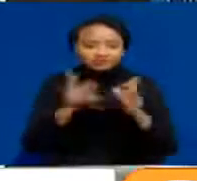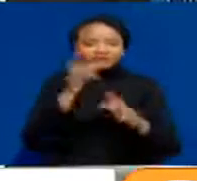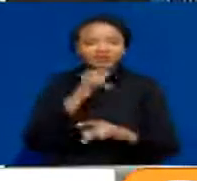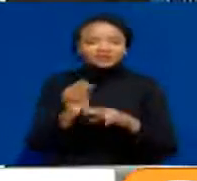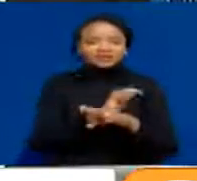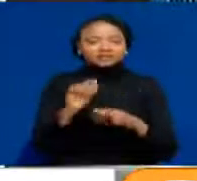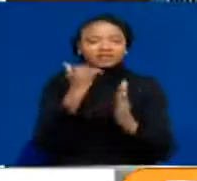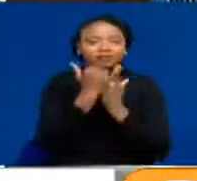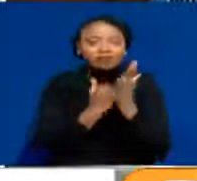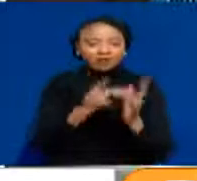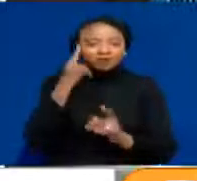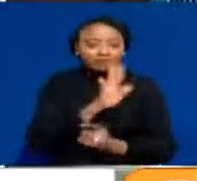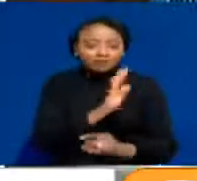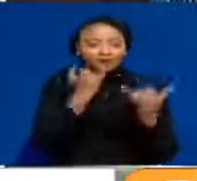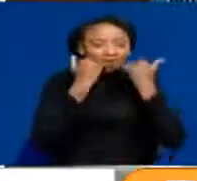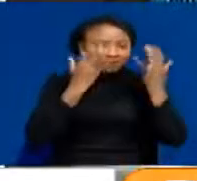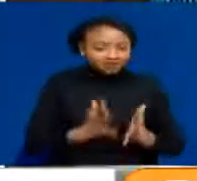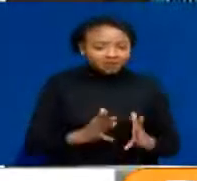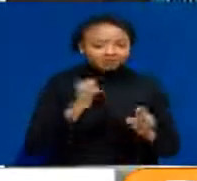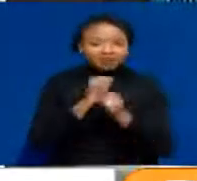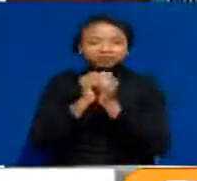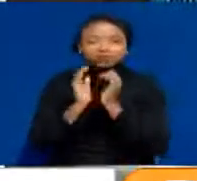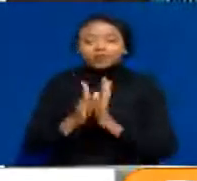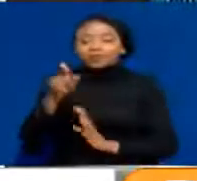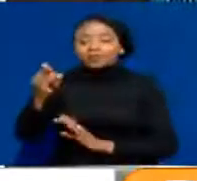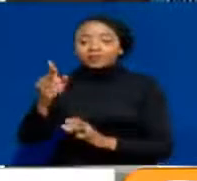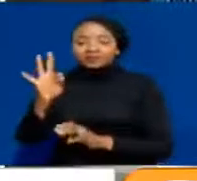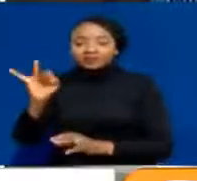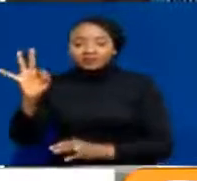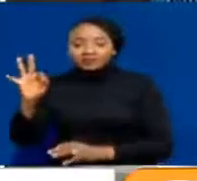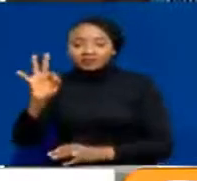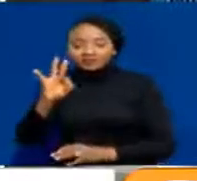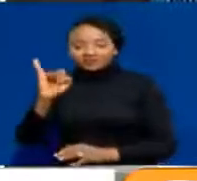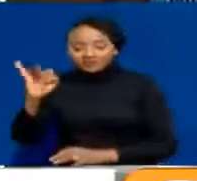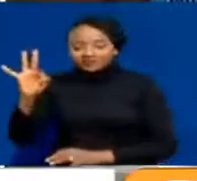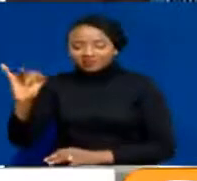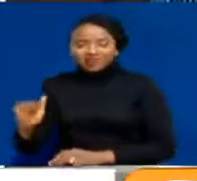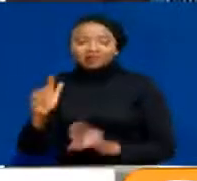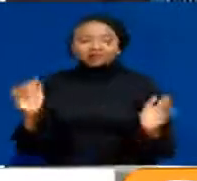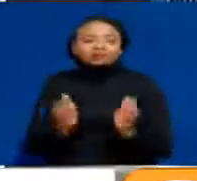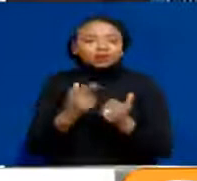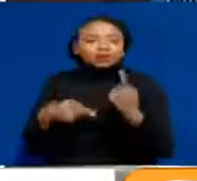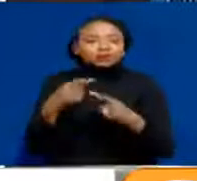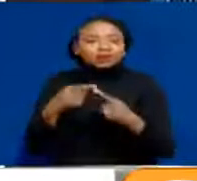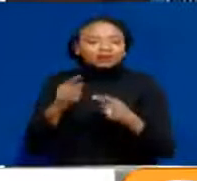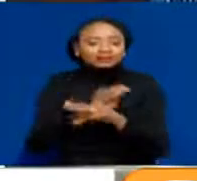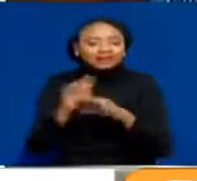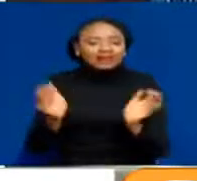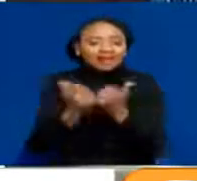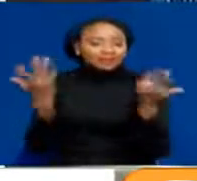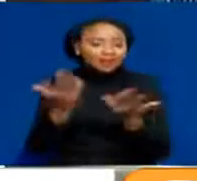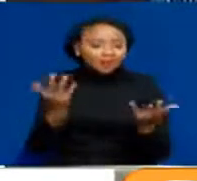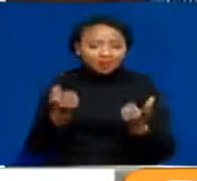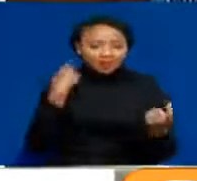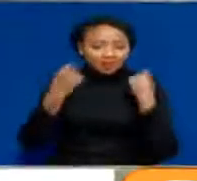FIFA referees and top match officials in the country. The training is being conducted at the Kericho Green Stadium in Kericho County.